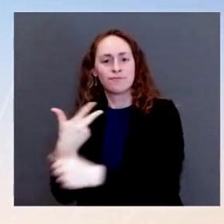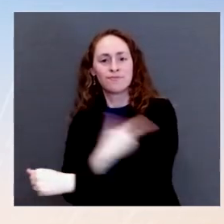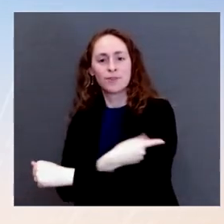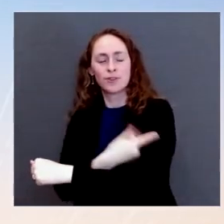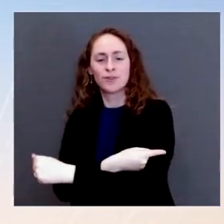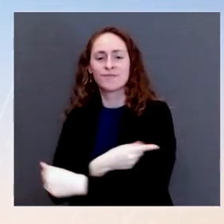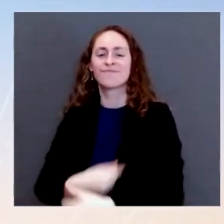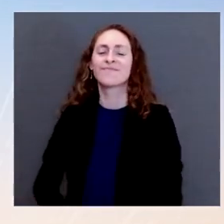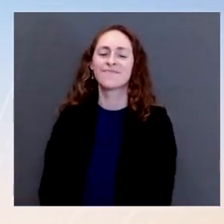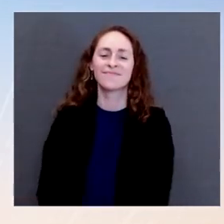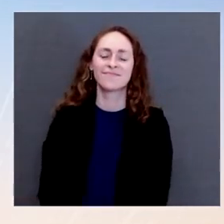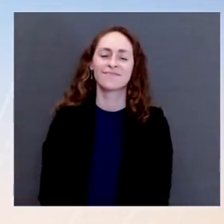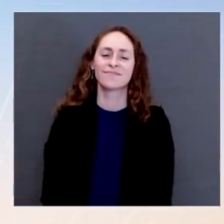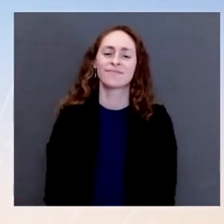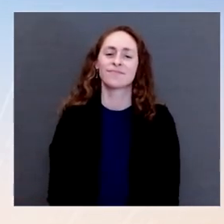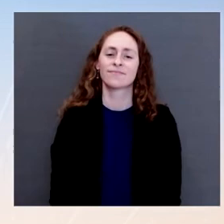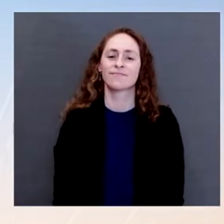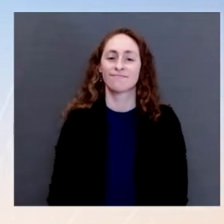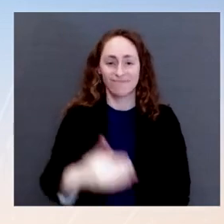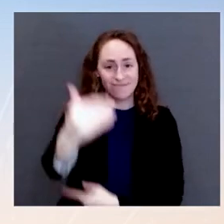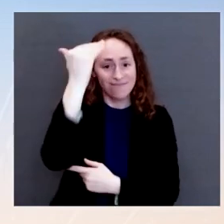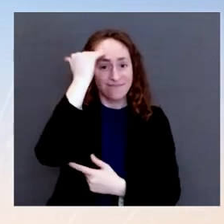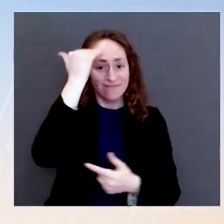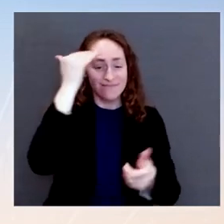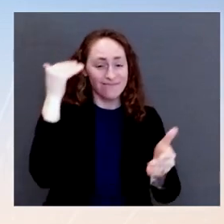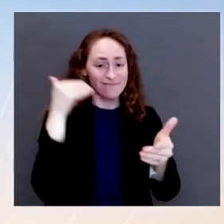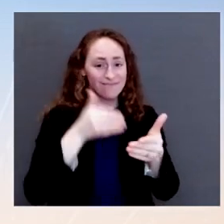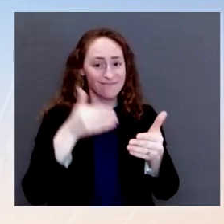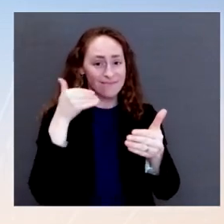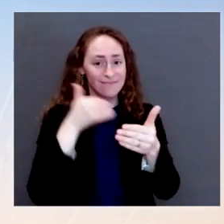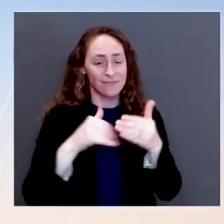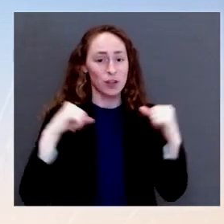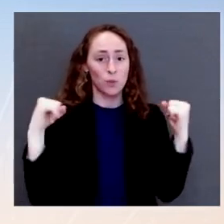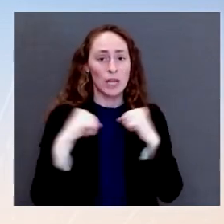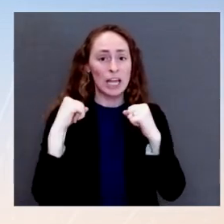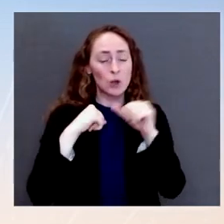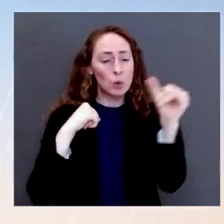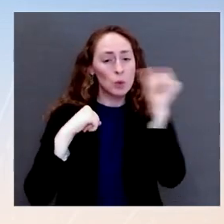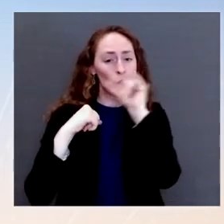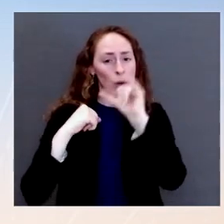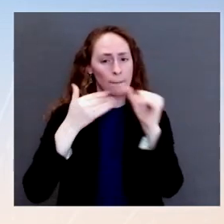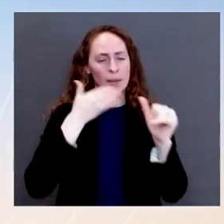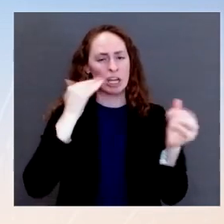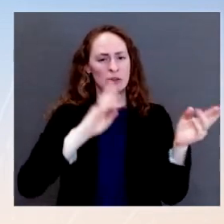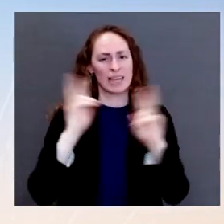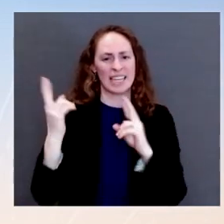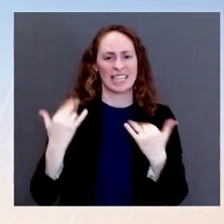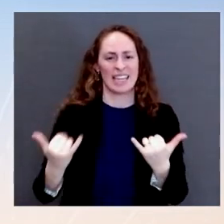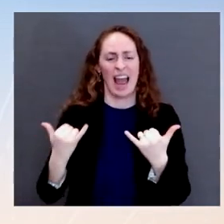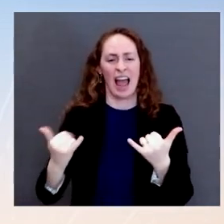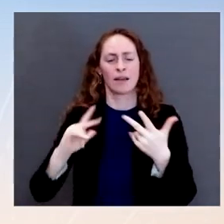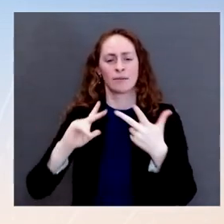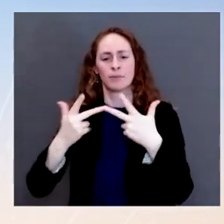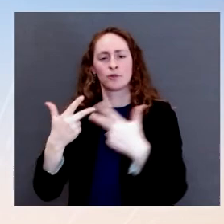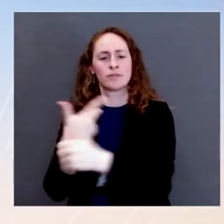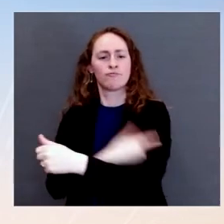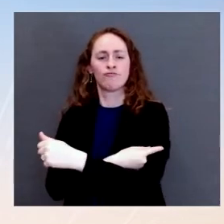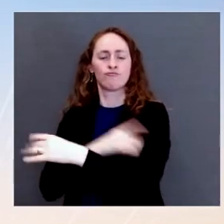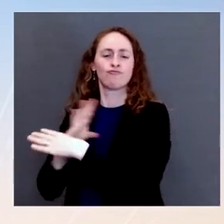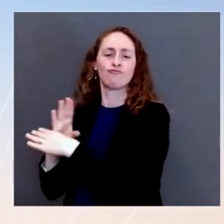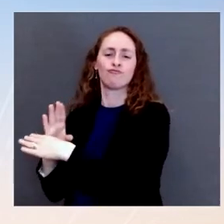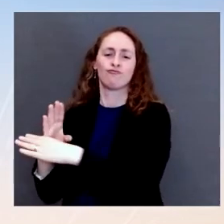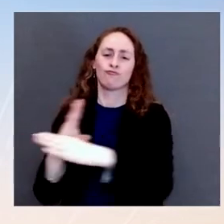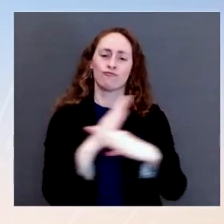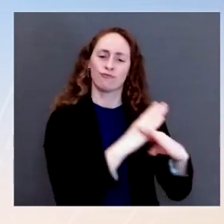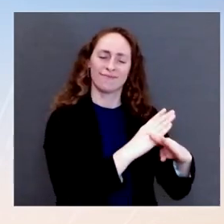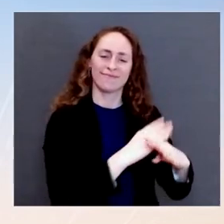as part of our comprehensive push on boosters, this week CMS will issue email booster reminders to the more than 14 million people that receive